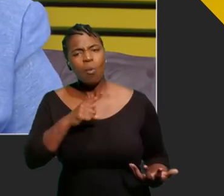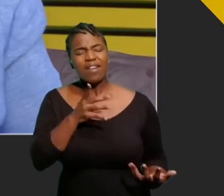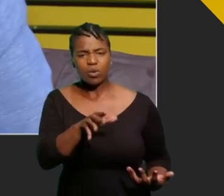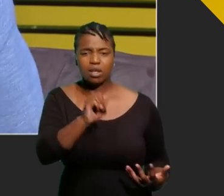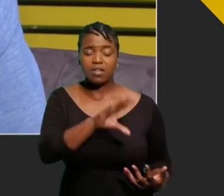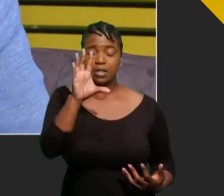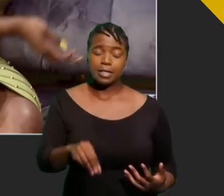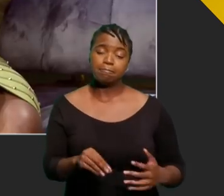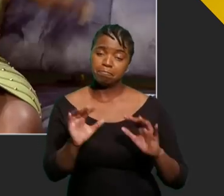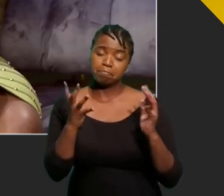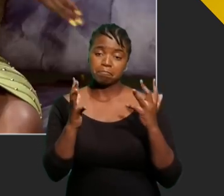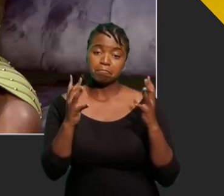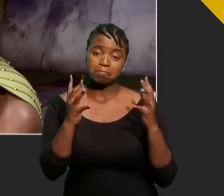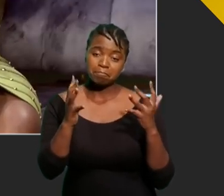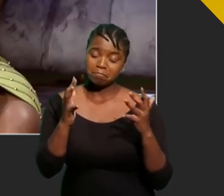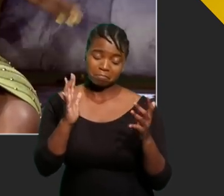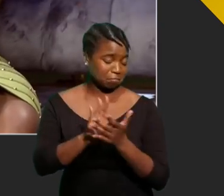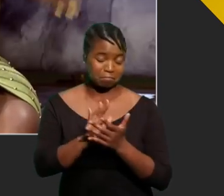Would Themba comment?